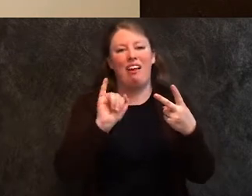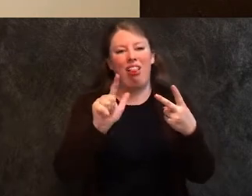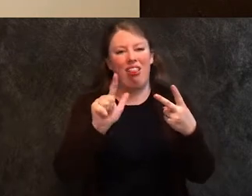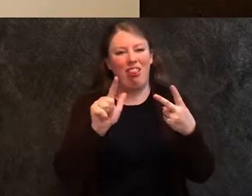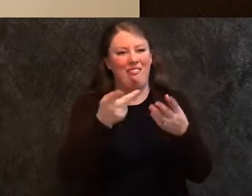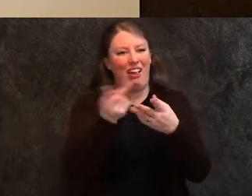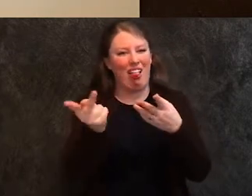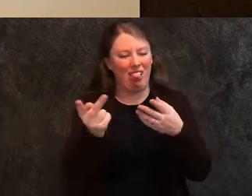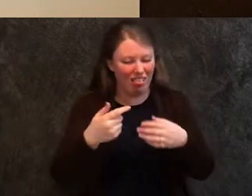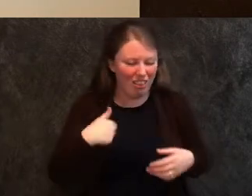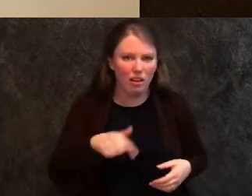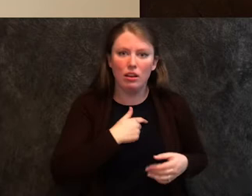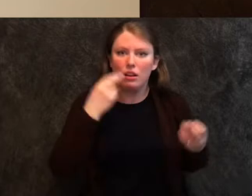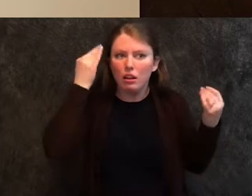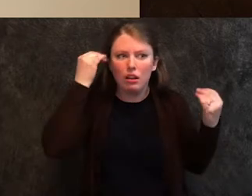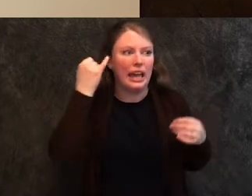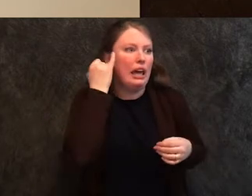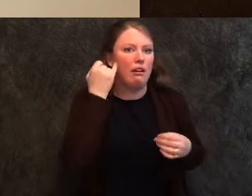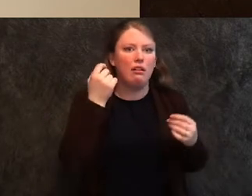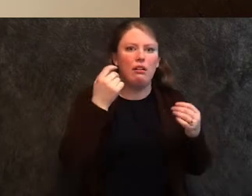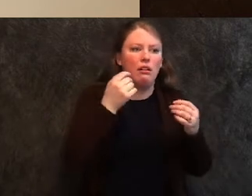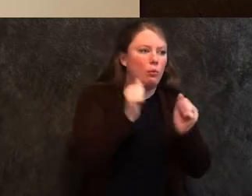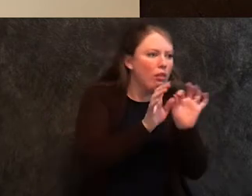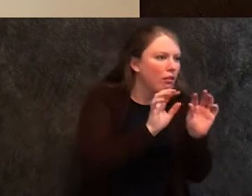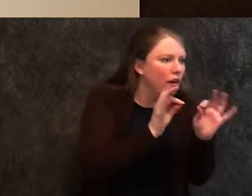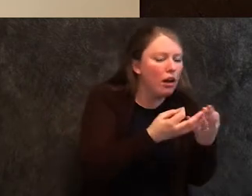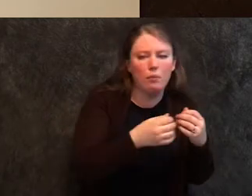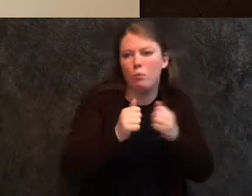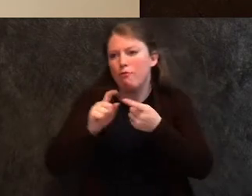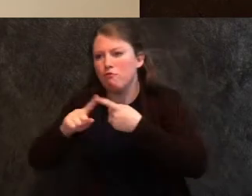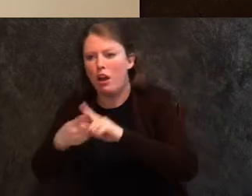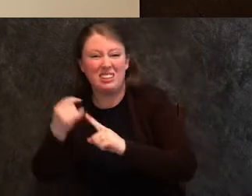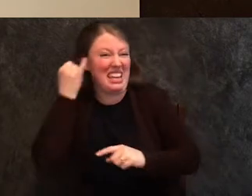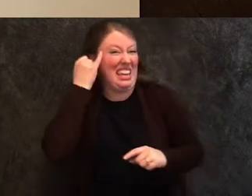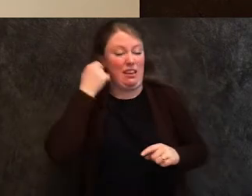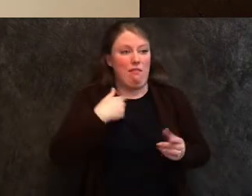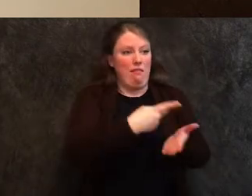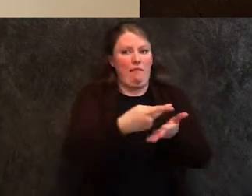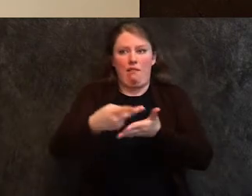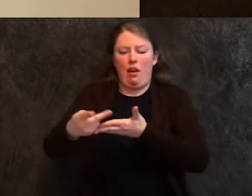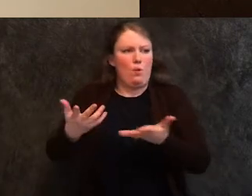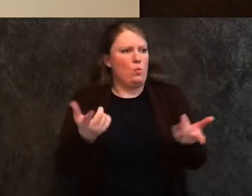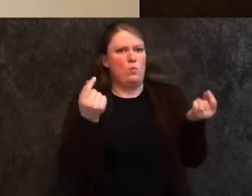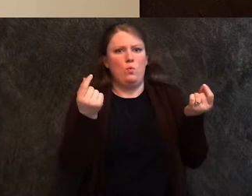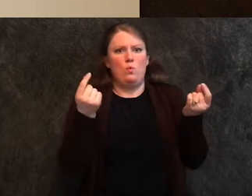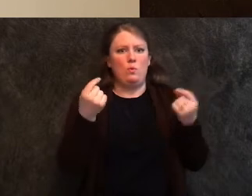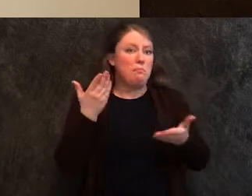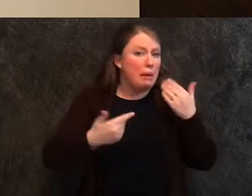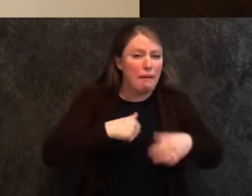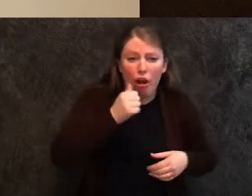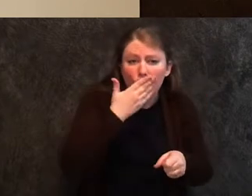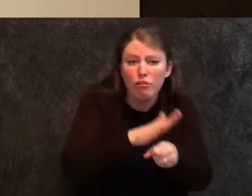in my job? What if I fail with my friends? What if I fail with my family? This kind of impending doom that maybe I'm not good enough, or maybe I'm